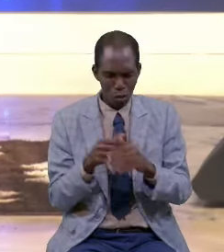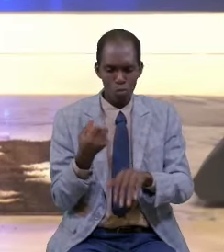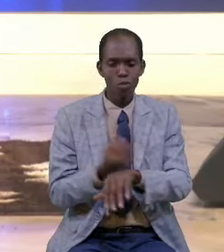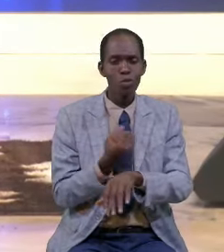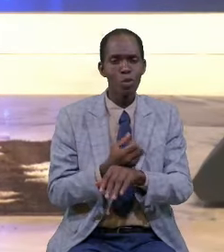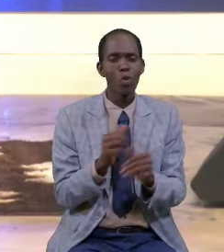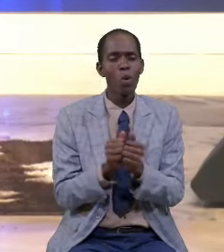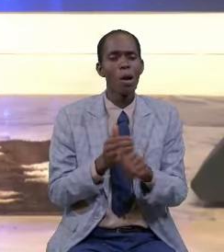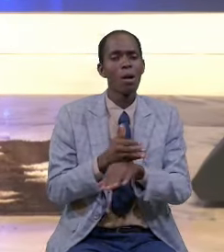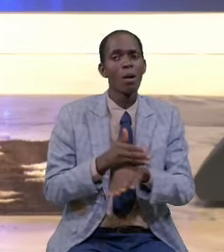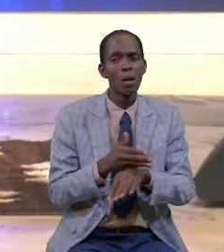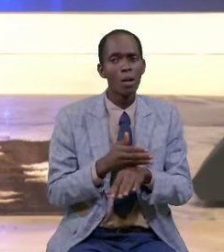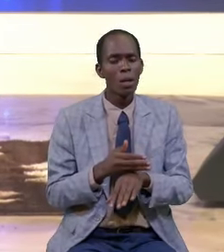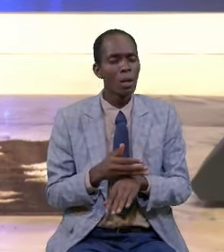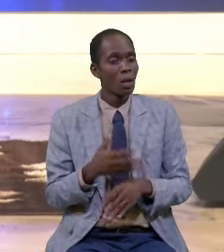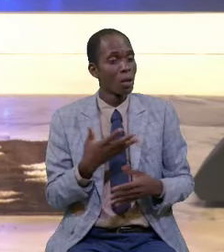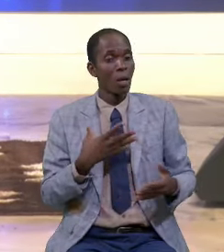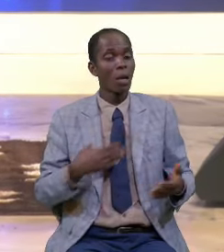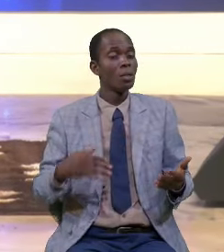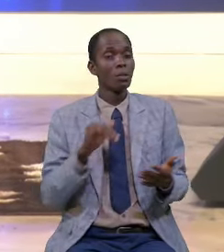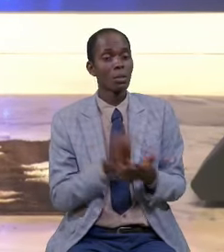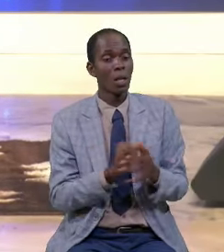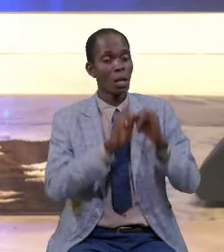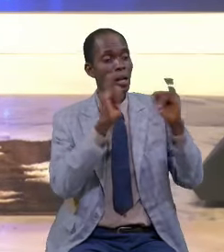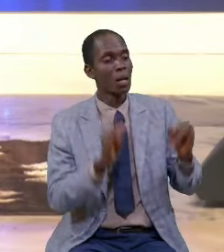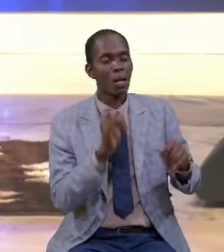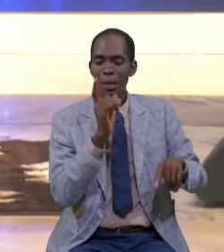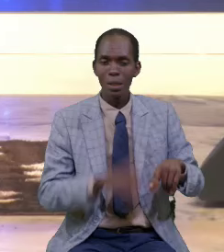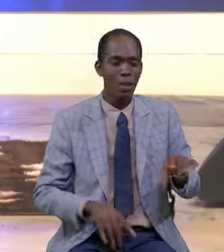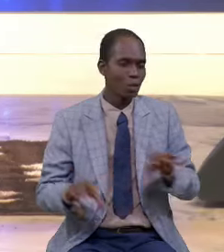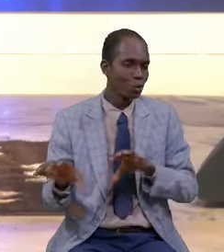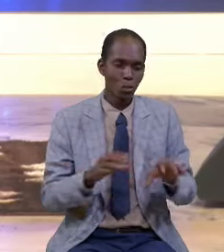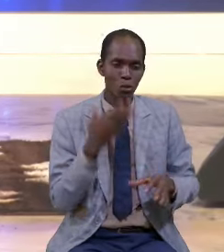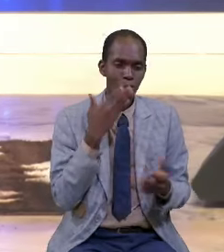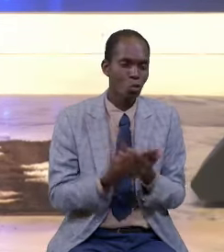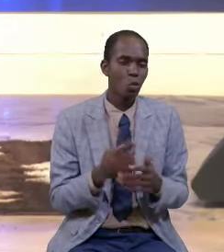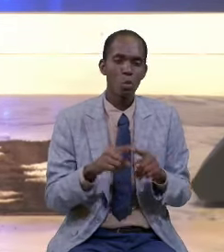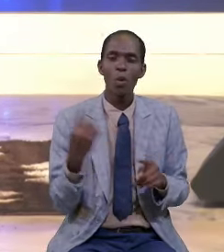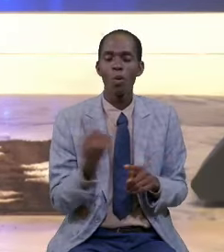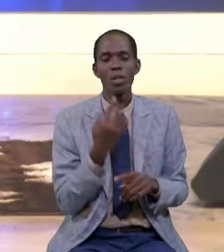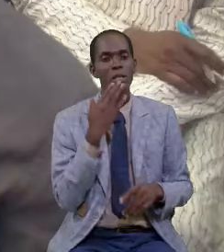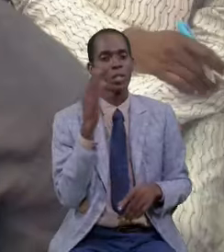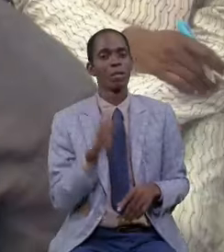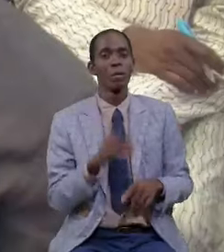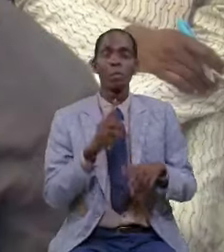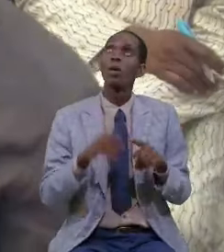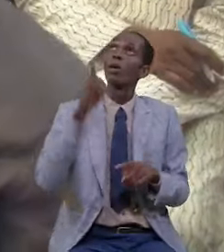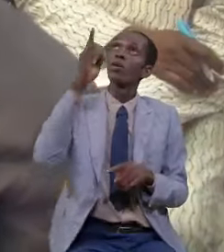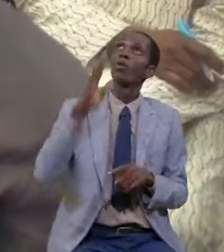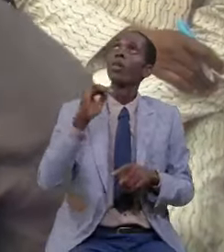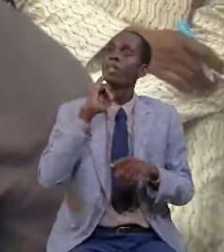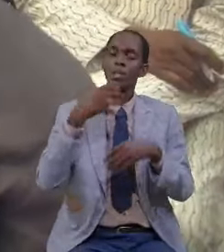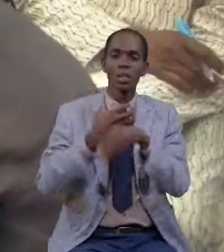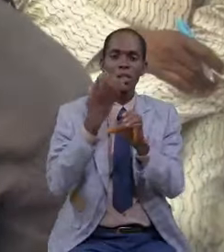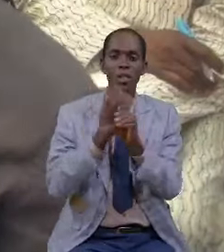those gods can neither do good nor evil. But our God is the creator of the heavens and the earth.